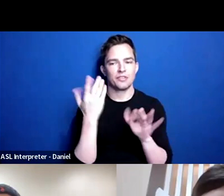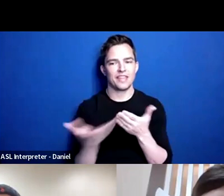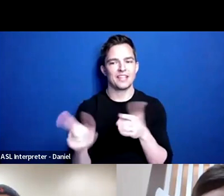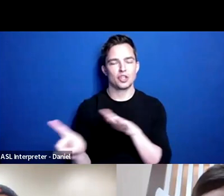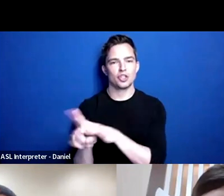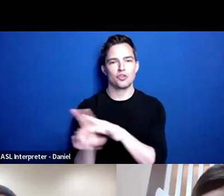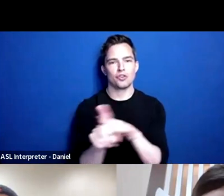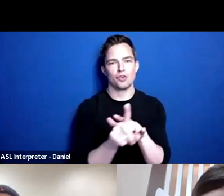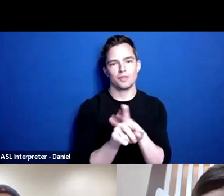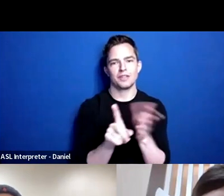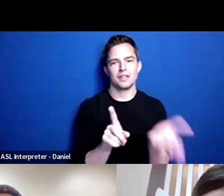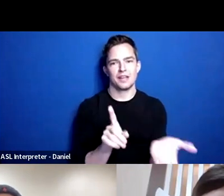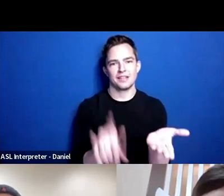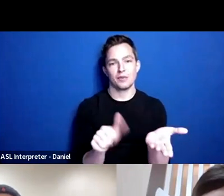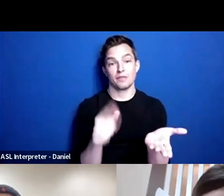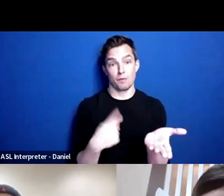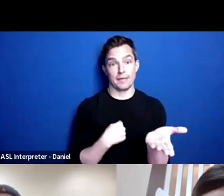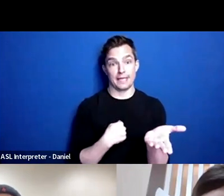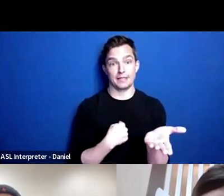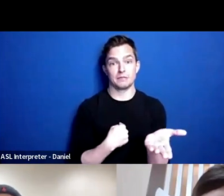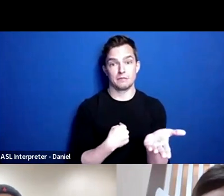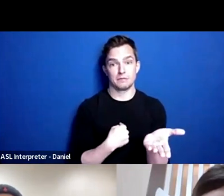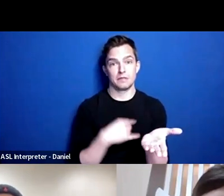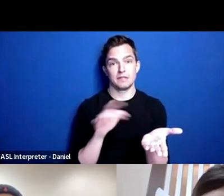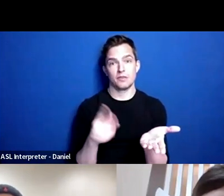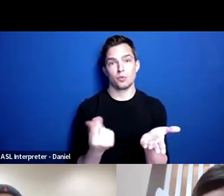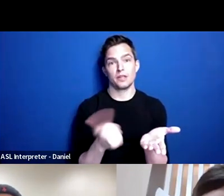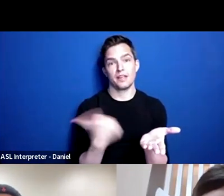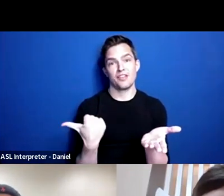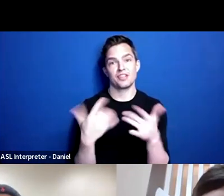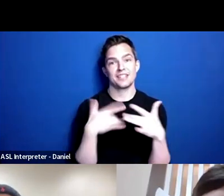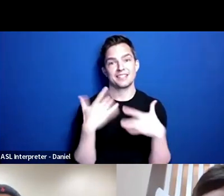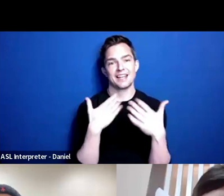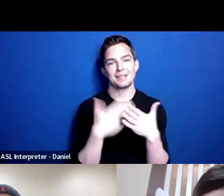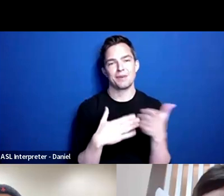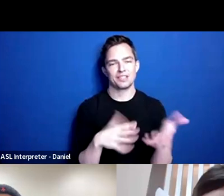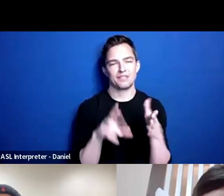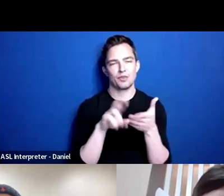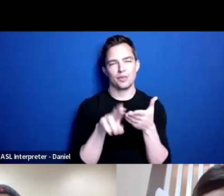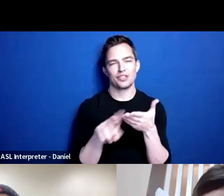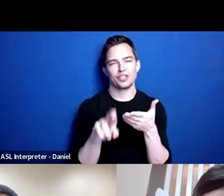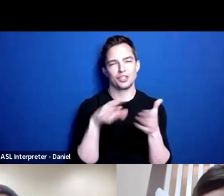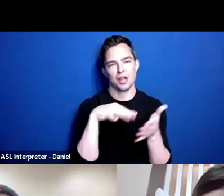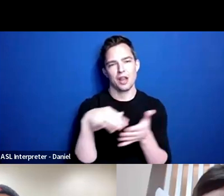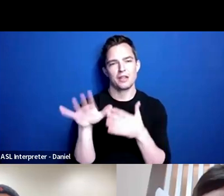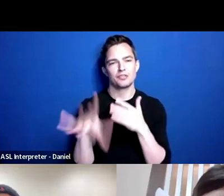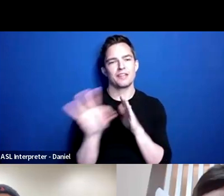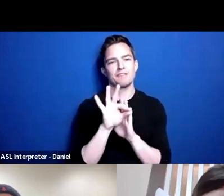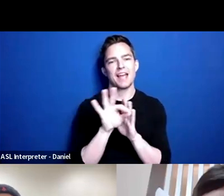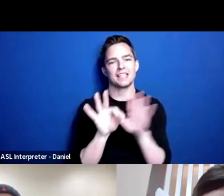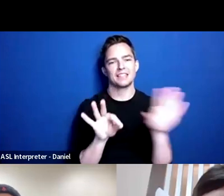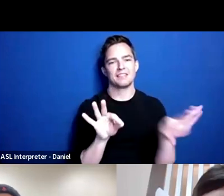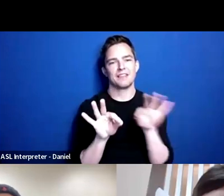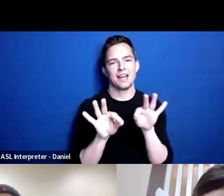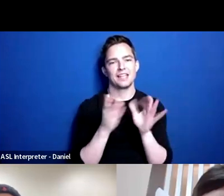that was one of the other, for me, that was one of the other exciting pieces of the research, of finding things that were